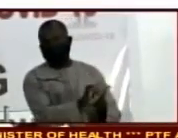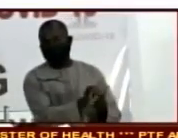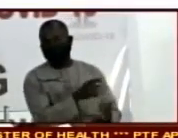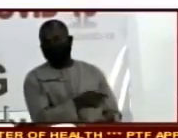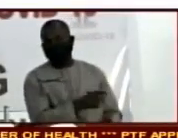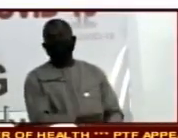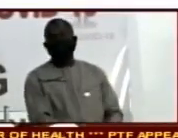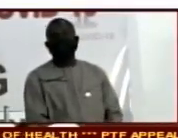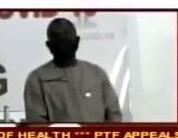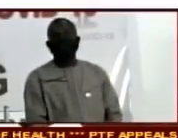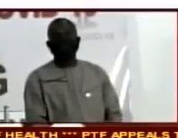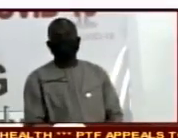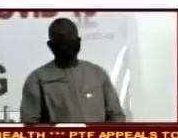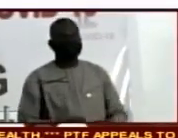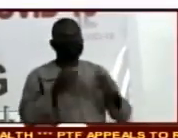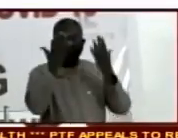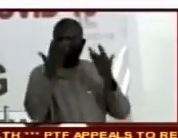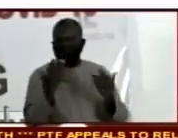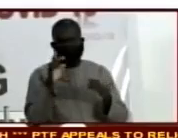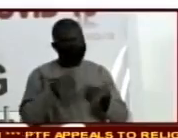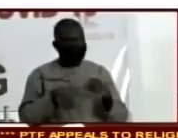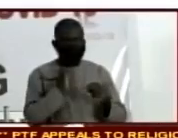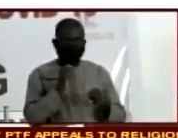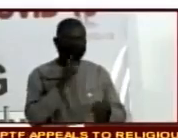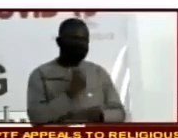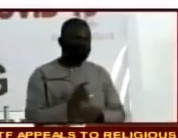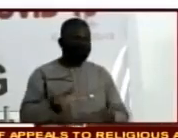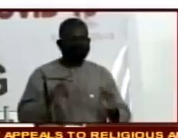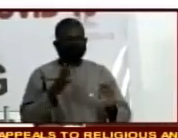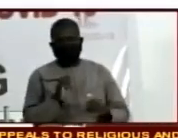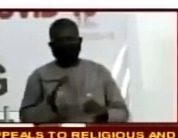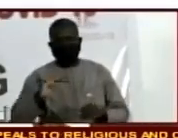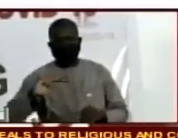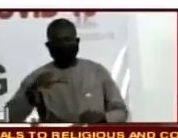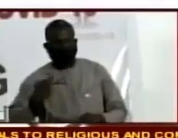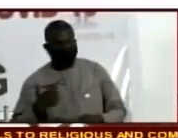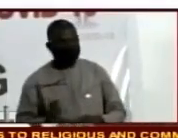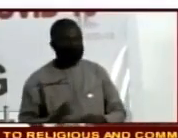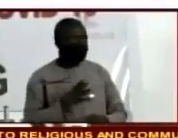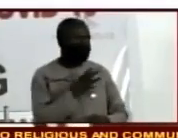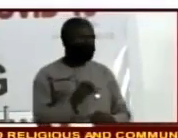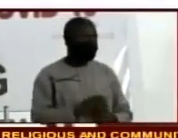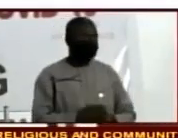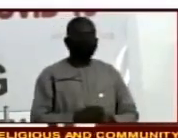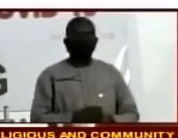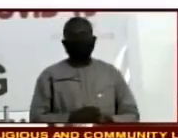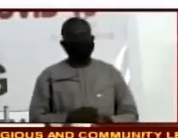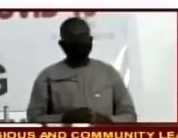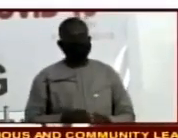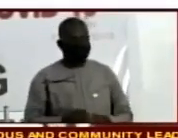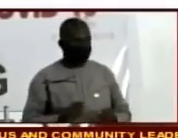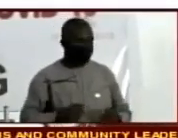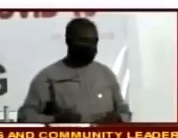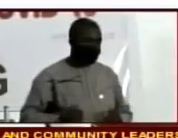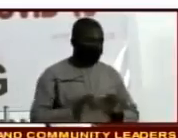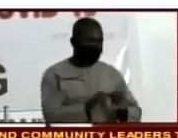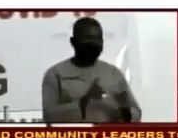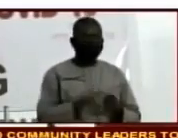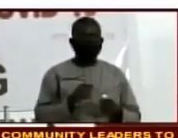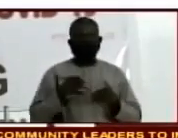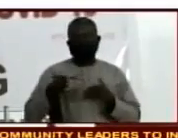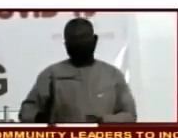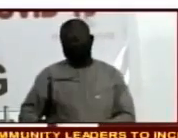Certainly they won't just pick up their bags and continue where they left. They must conform to those standards